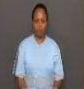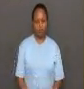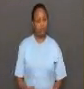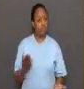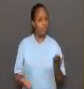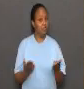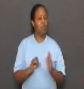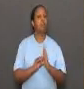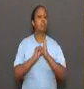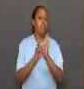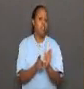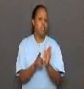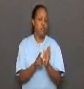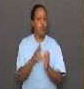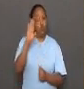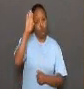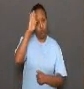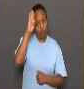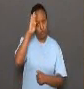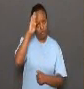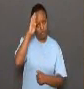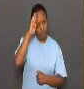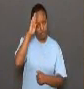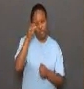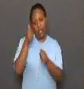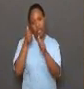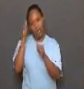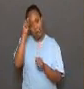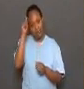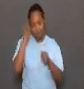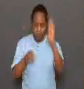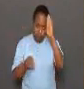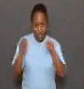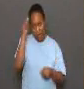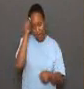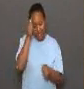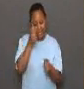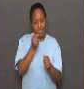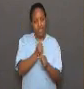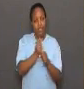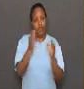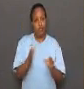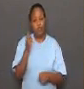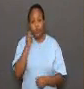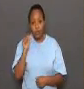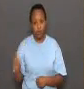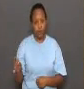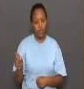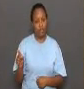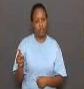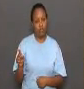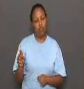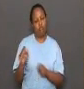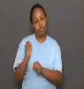If, for instance, Baruch employs Abebe, he expects her to perform